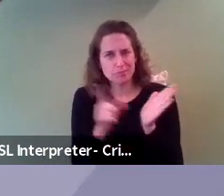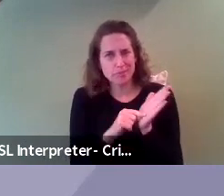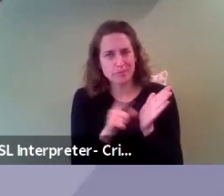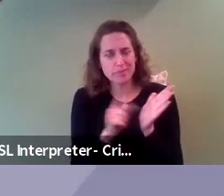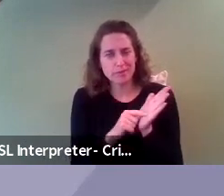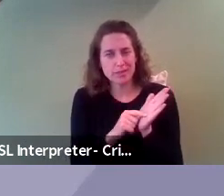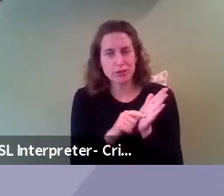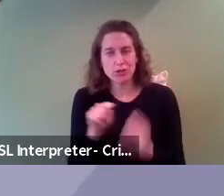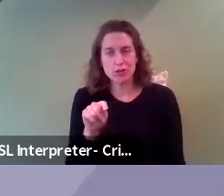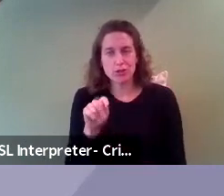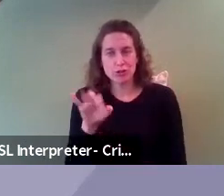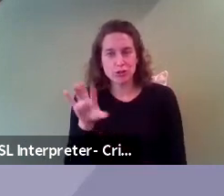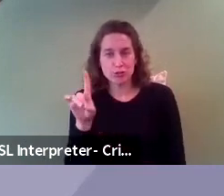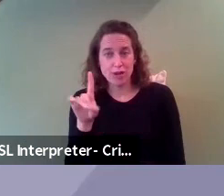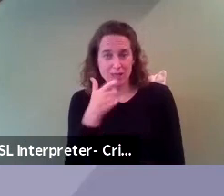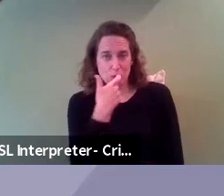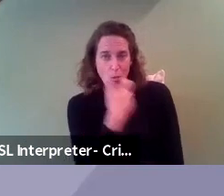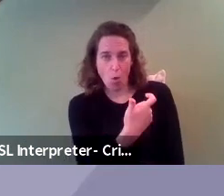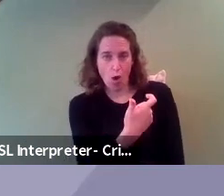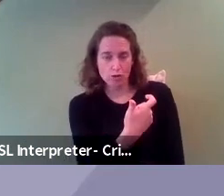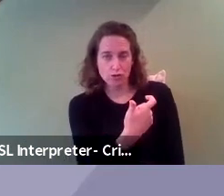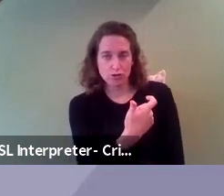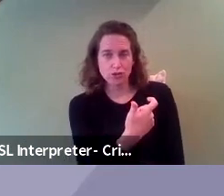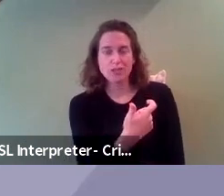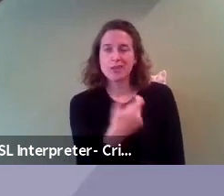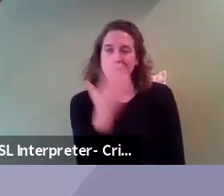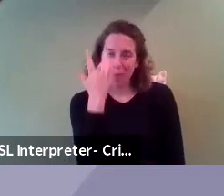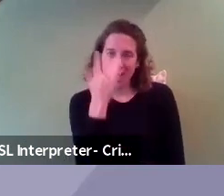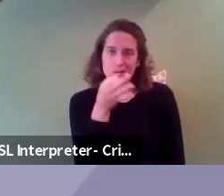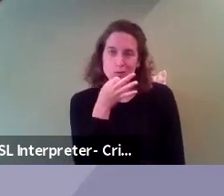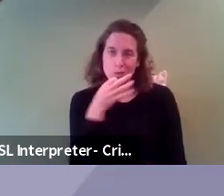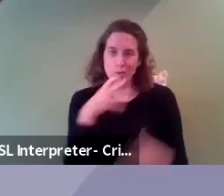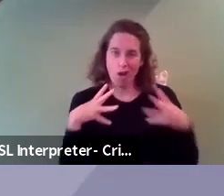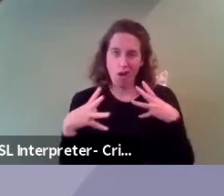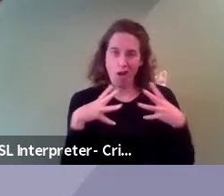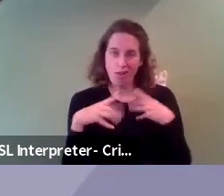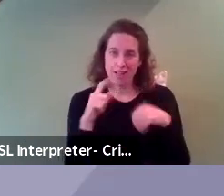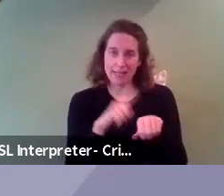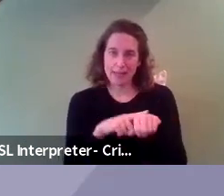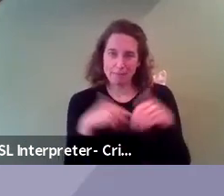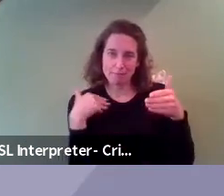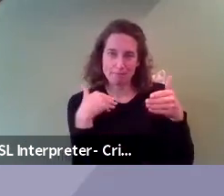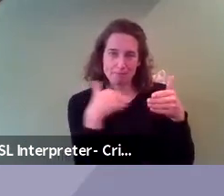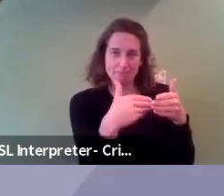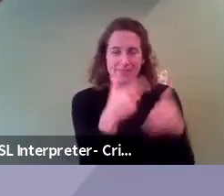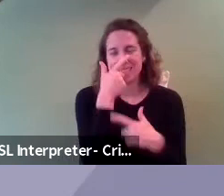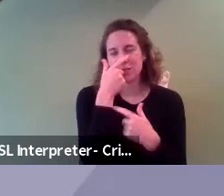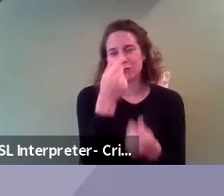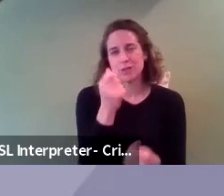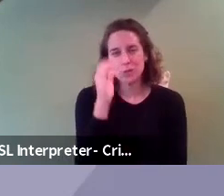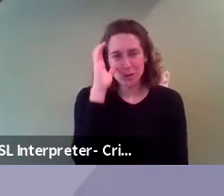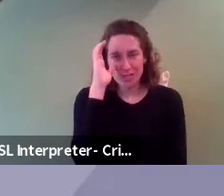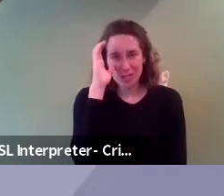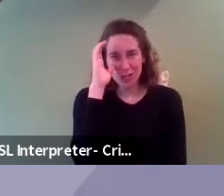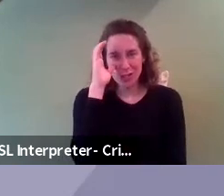the trends to watch. I think as we go into the holiday season, I think it'll be very interesting to hear not only how kids